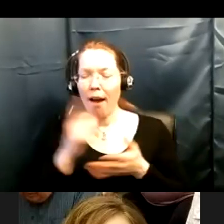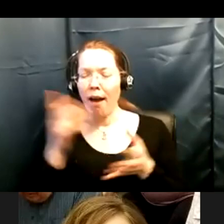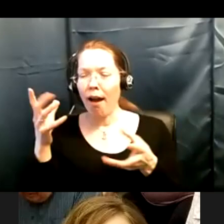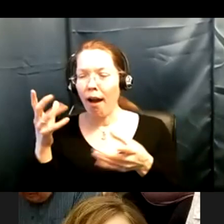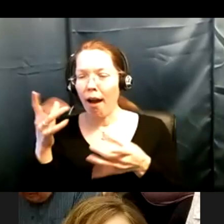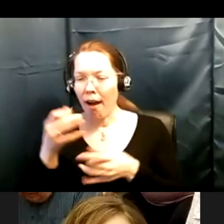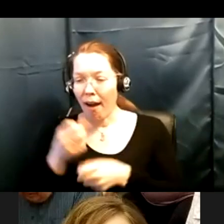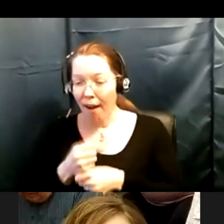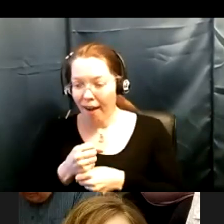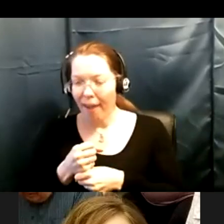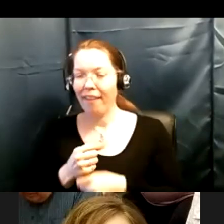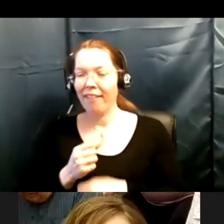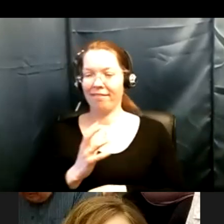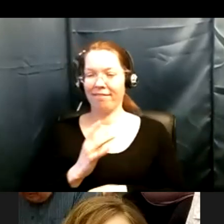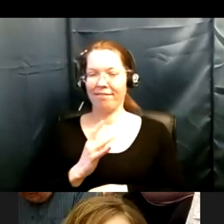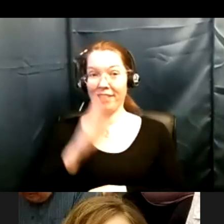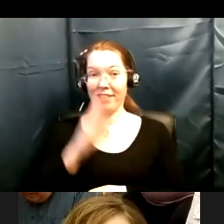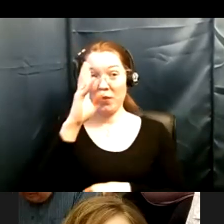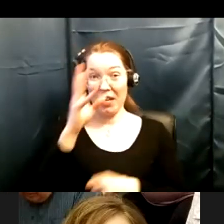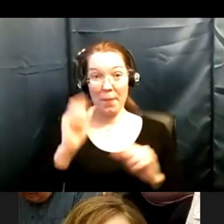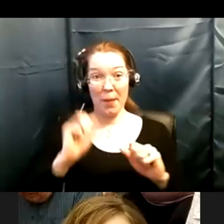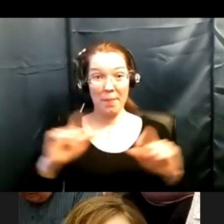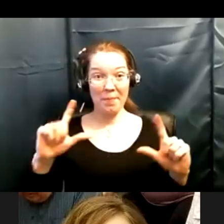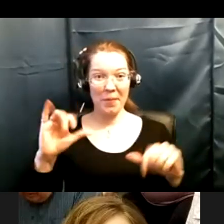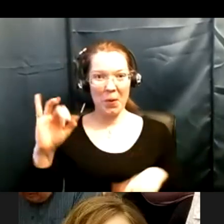And this is what we came up with.